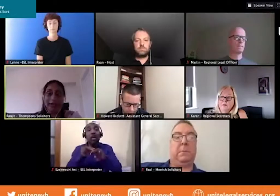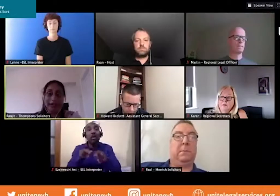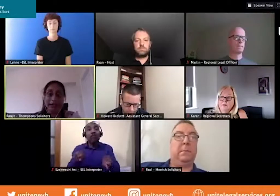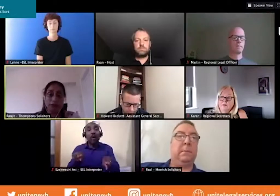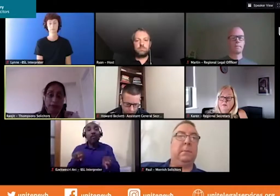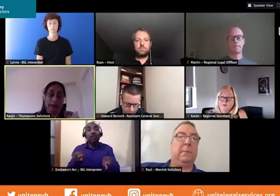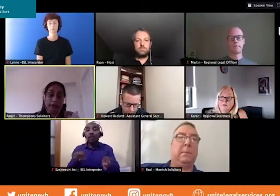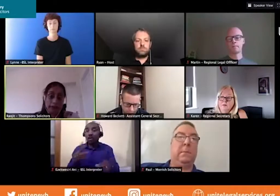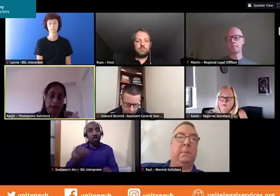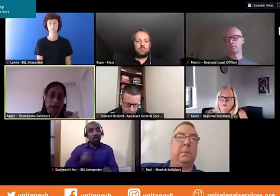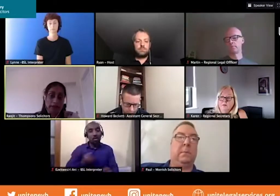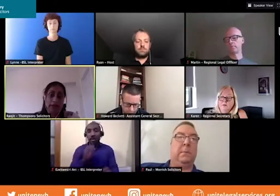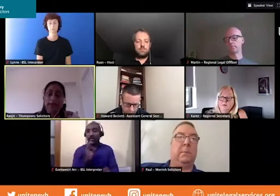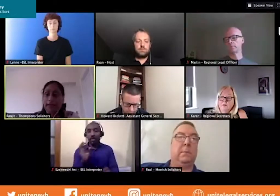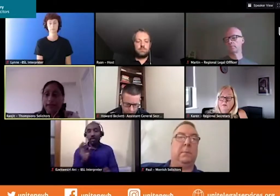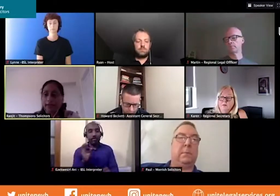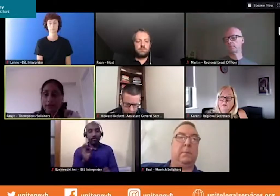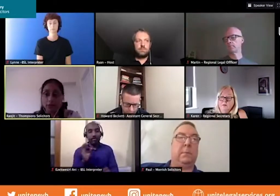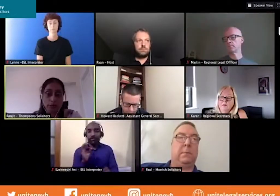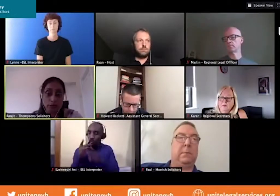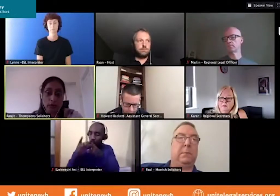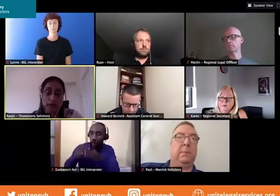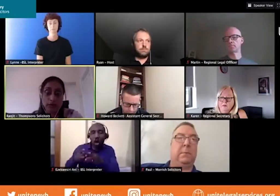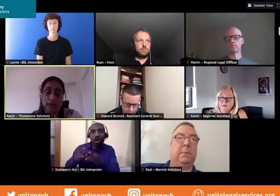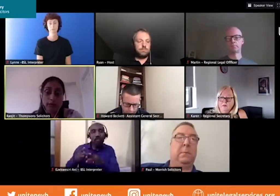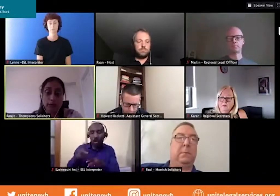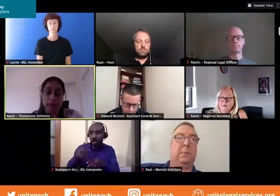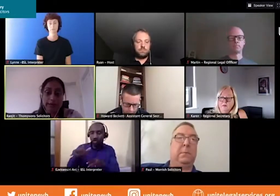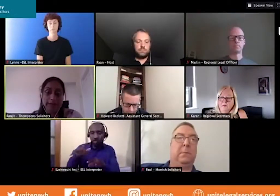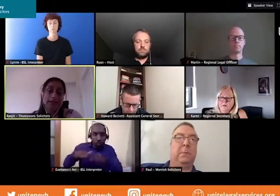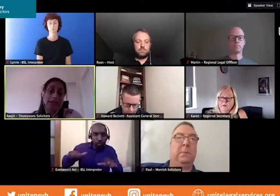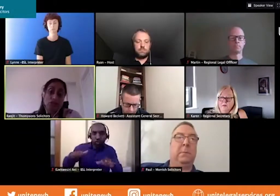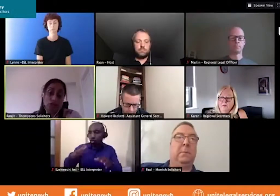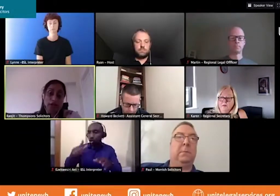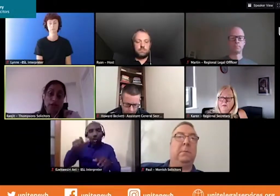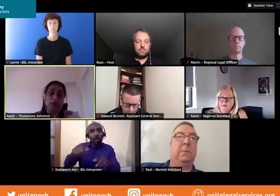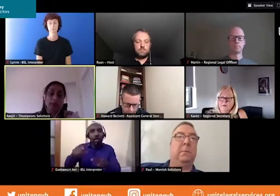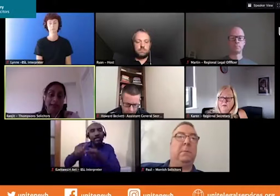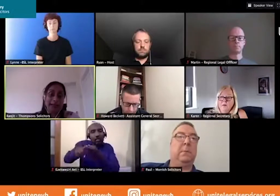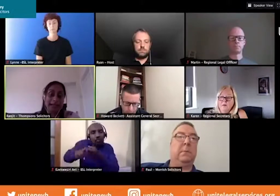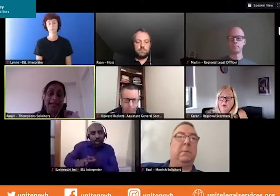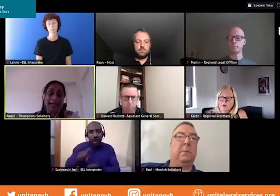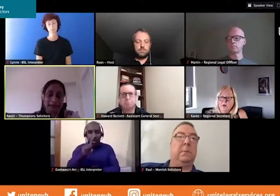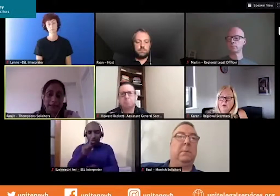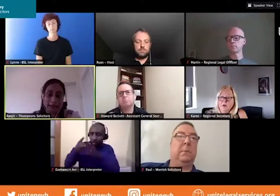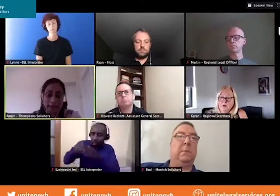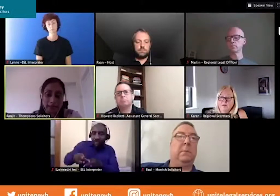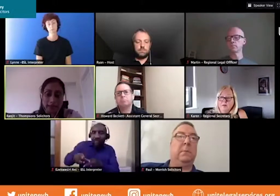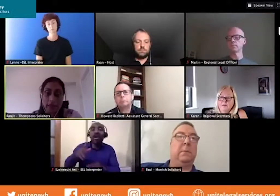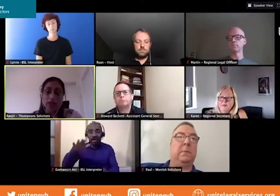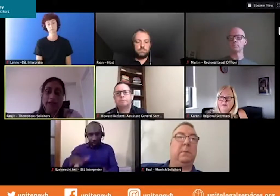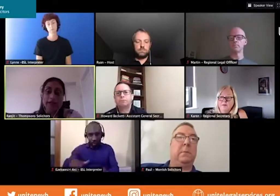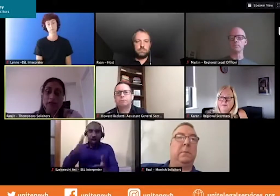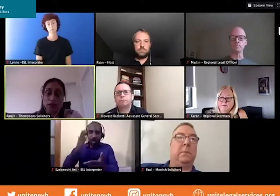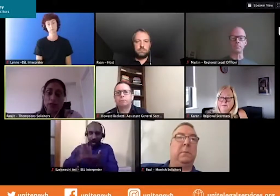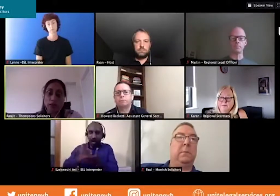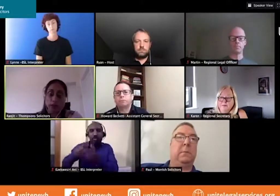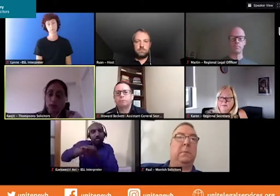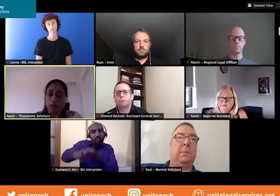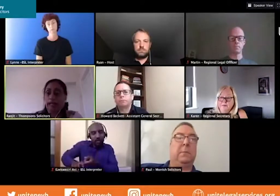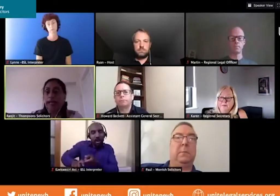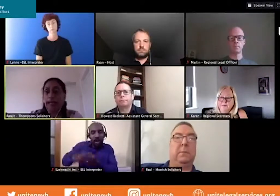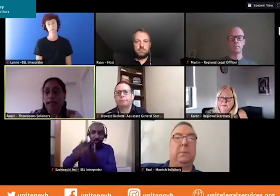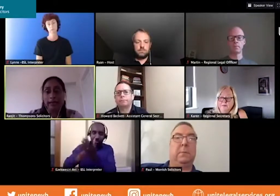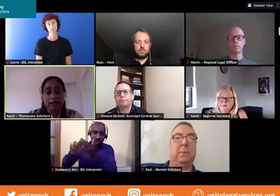look after a dependent. And again, that's also under the Employment Rights Act, a child would be classed as a dependent. So that's another